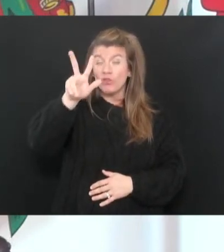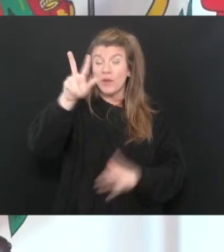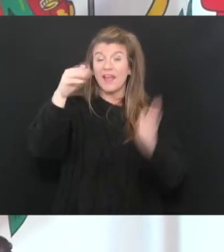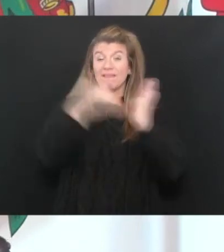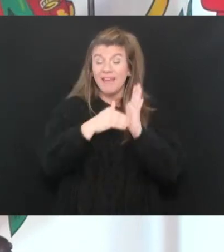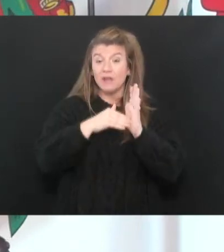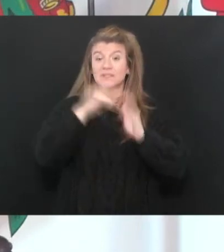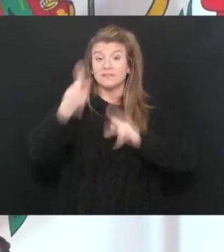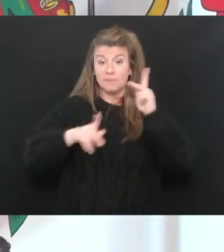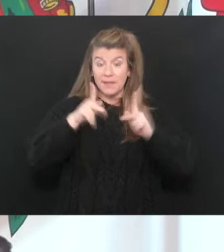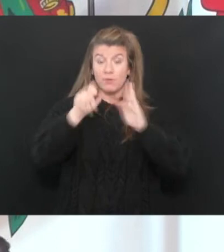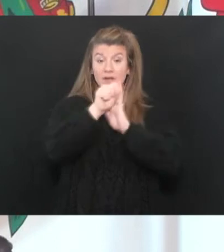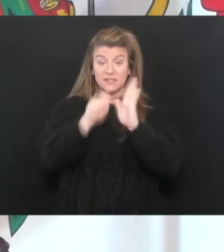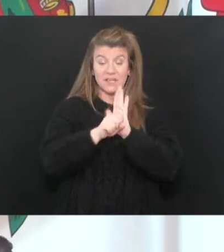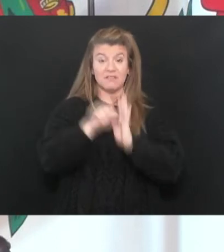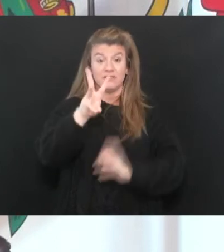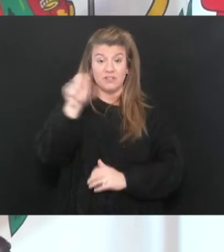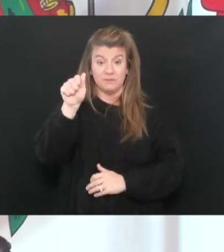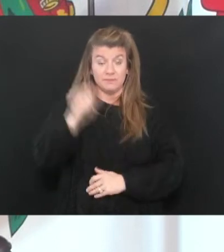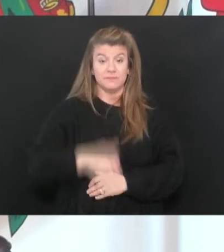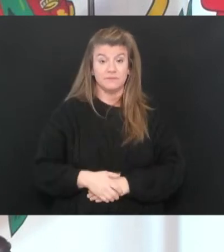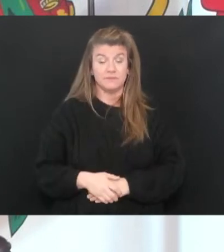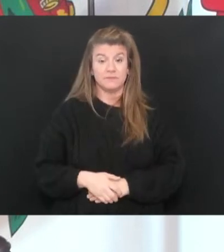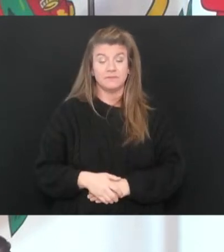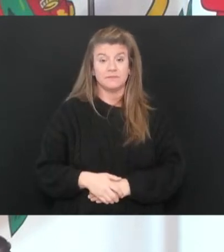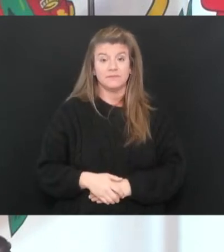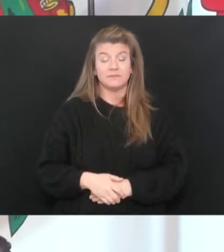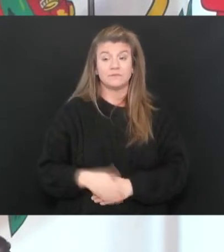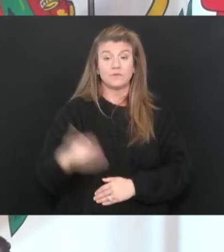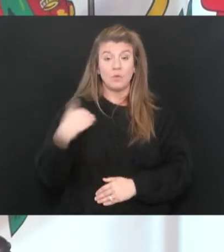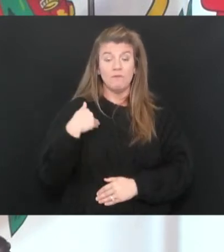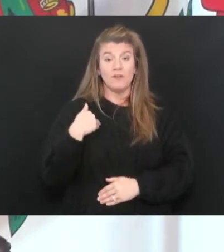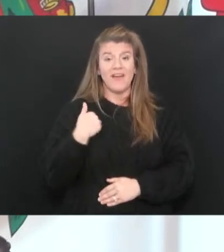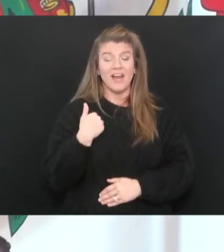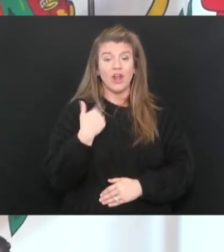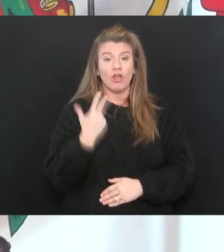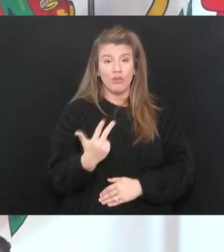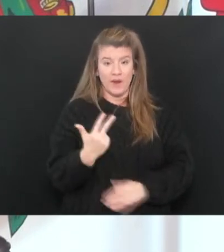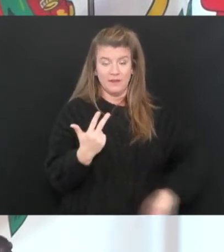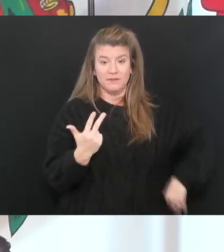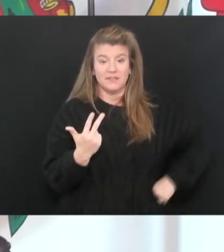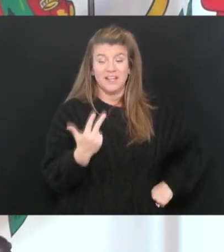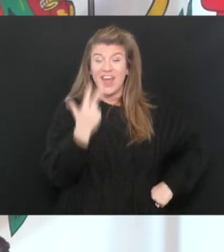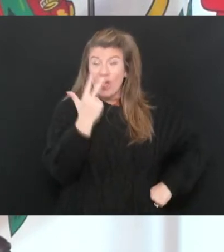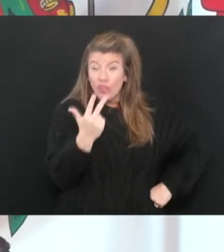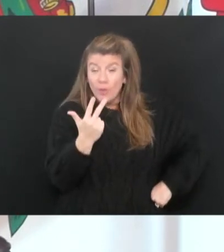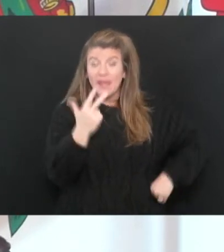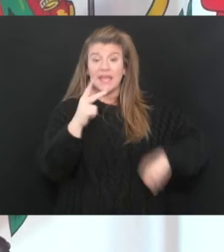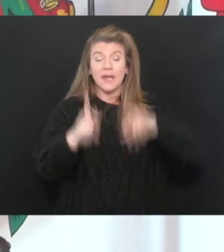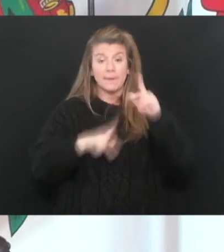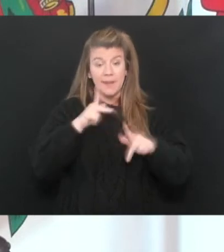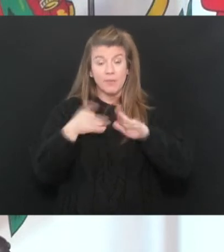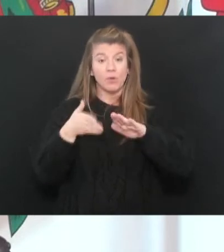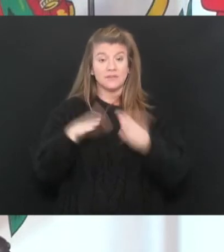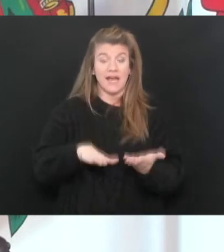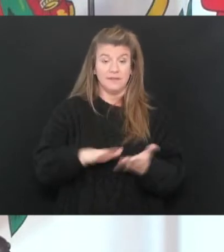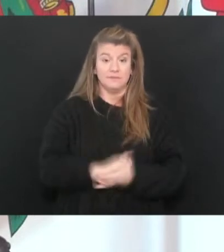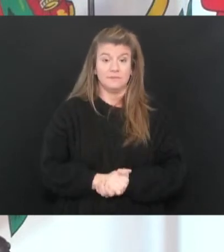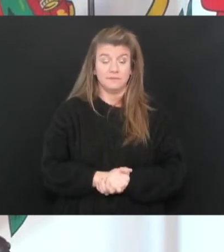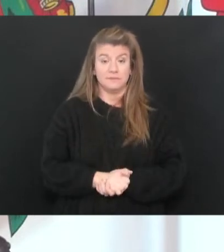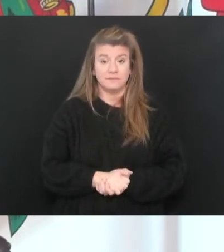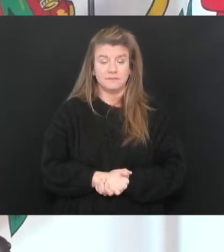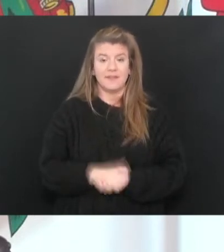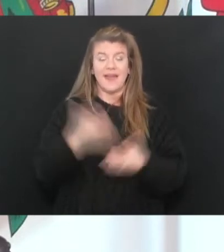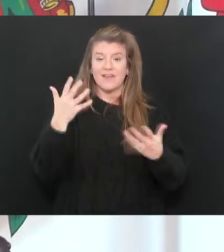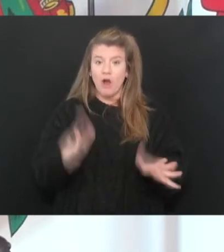543,000 people in the state of West Virginia, there's been three people die that have had